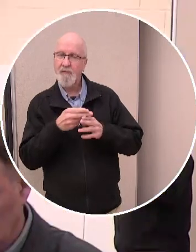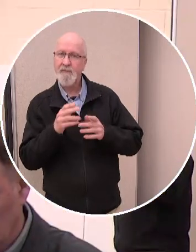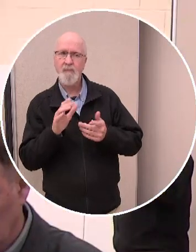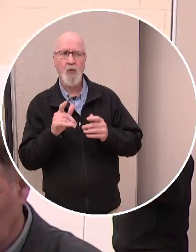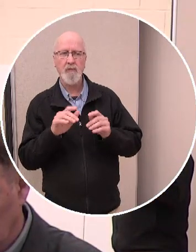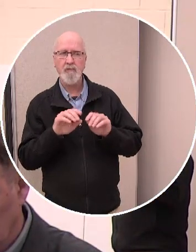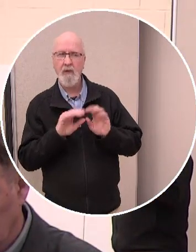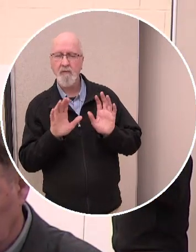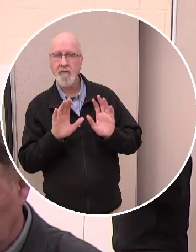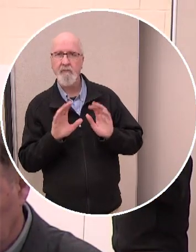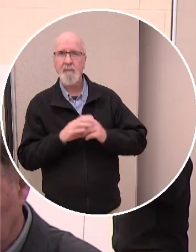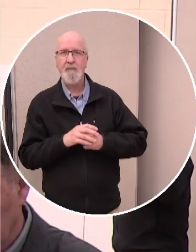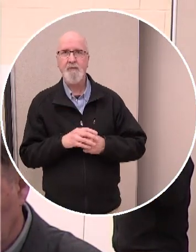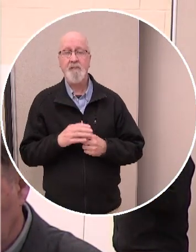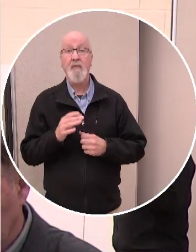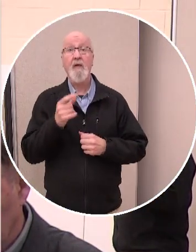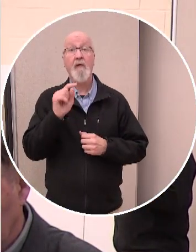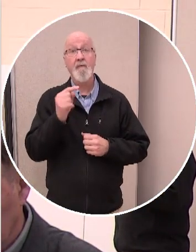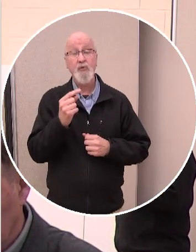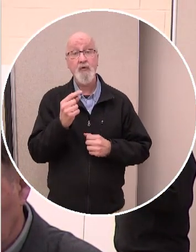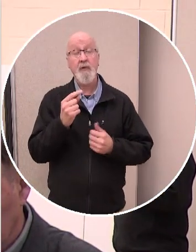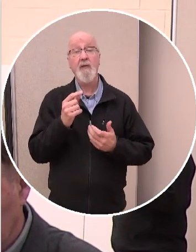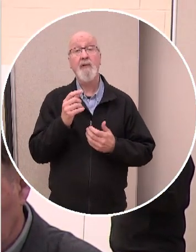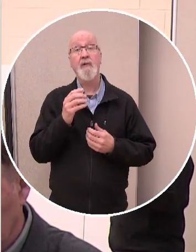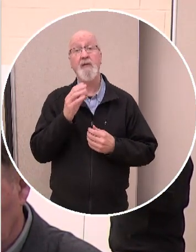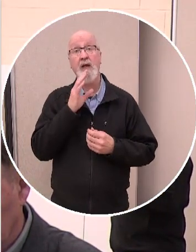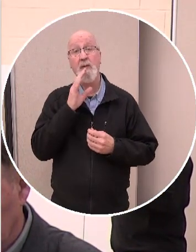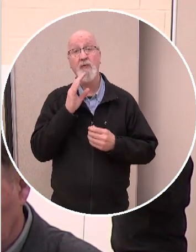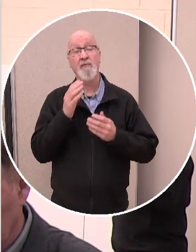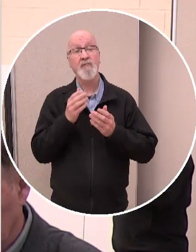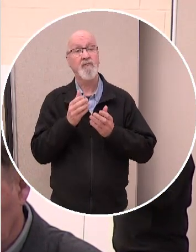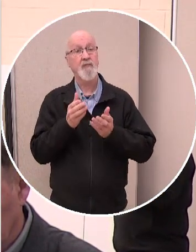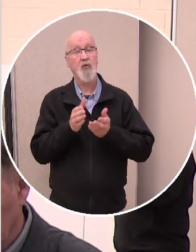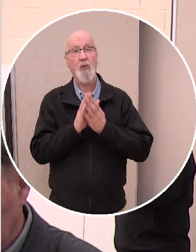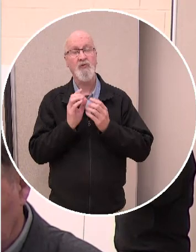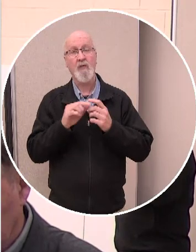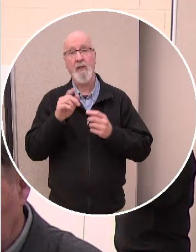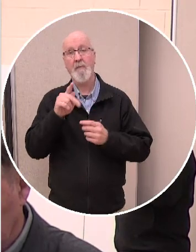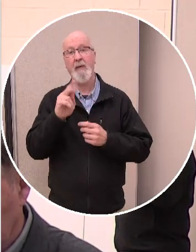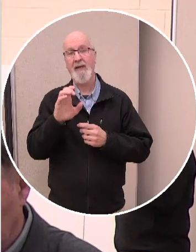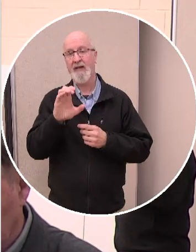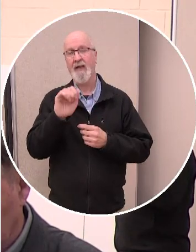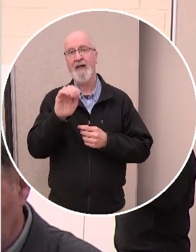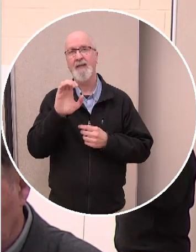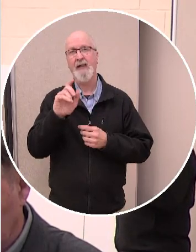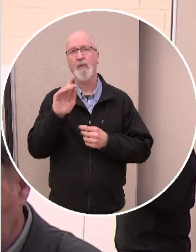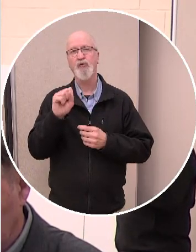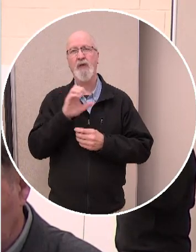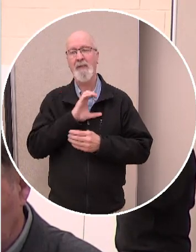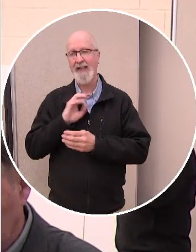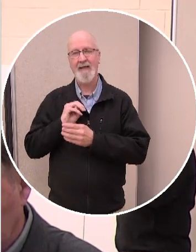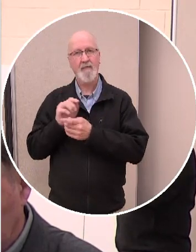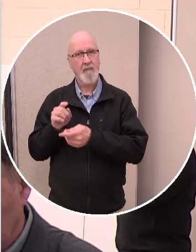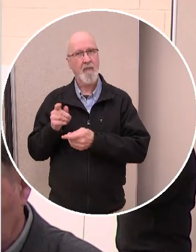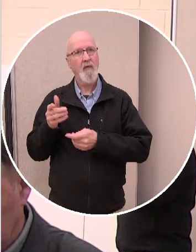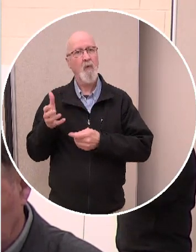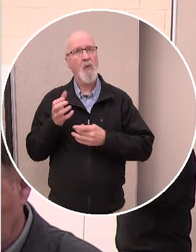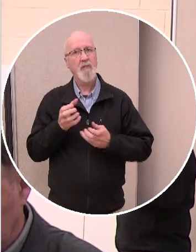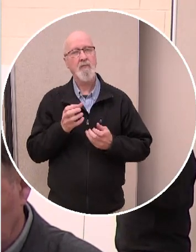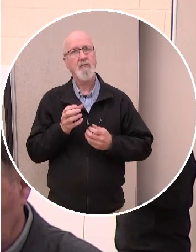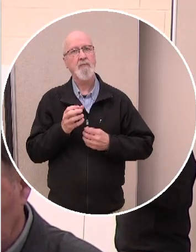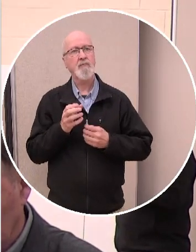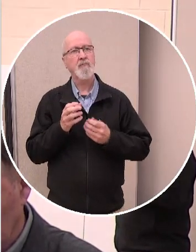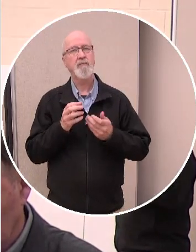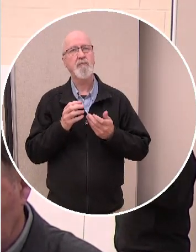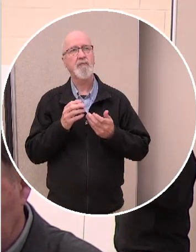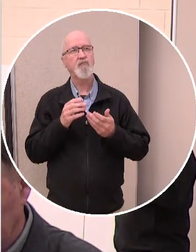clarify them for me. The first is with regards to the request by the Public Accounts Committee to go over